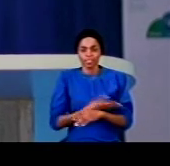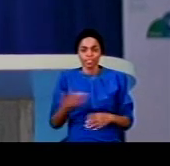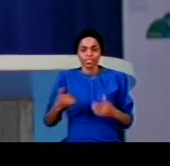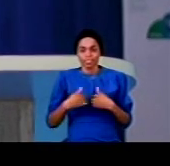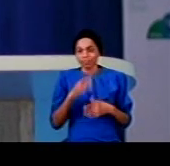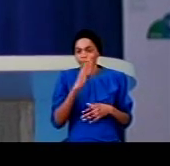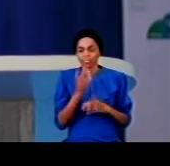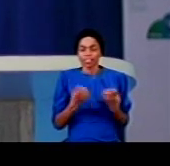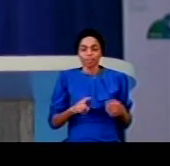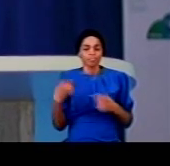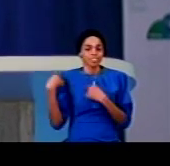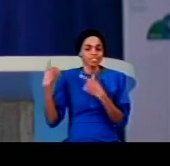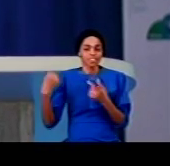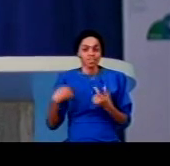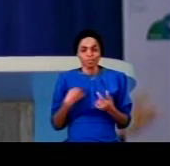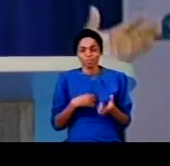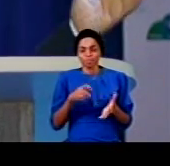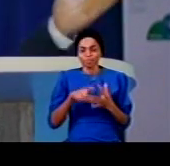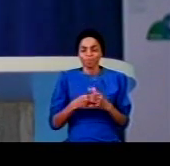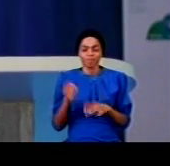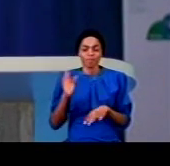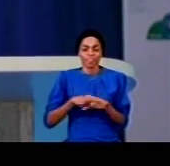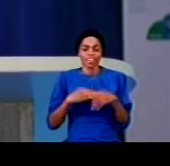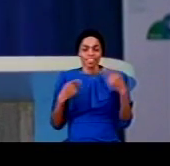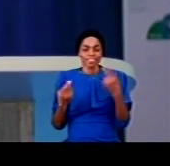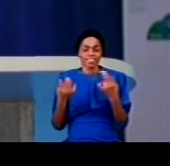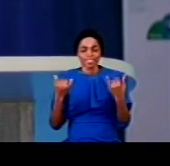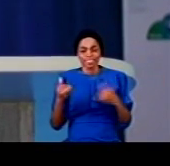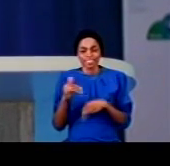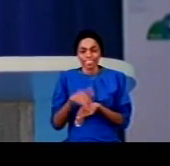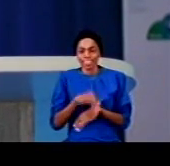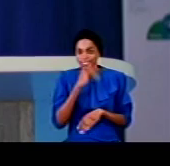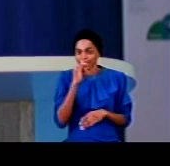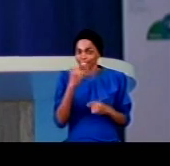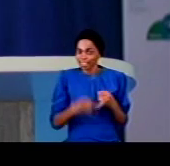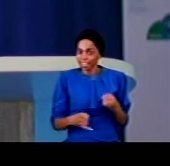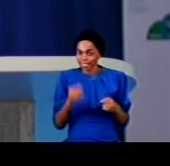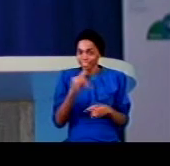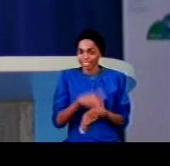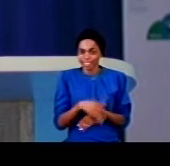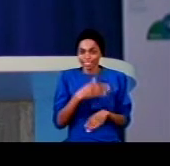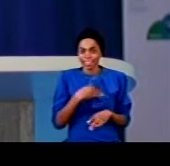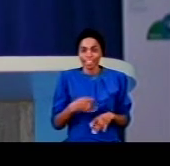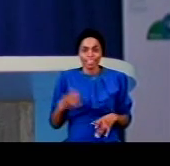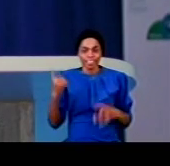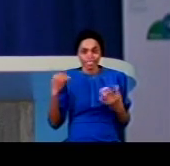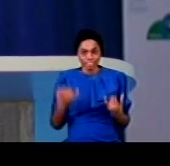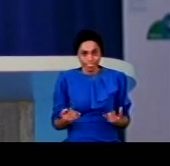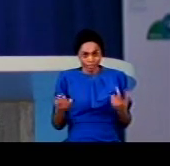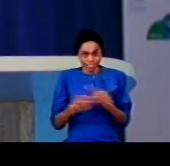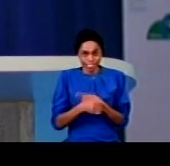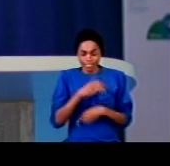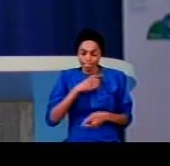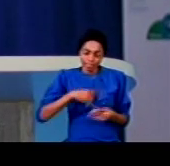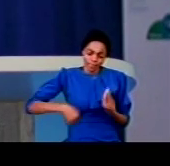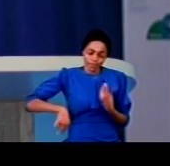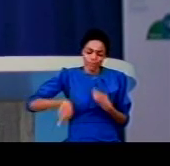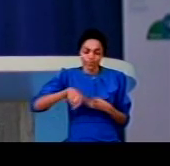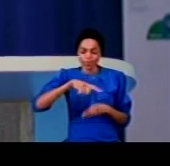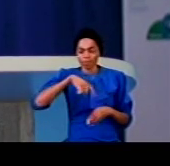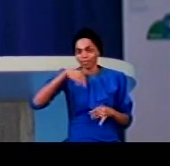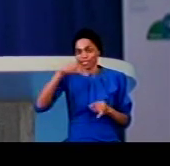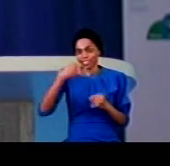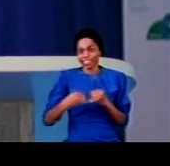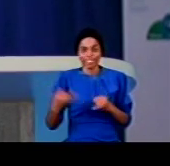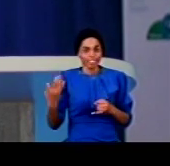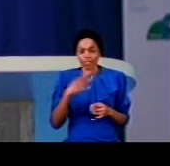grand finale. Amen. There will be distribution of miracles everywhere. Amen. All you need to do